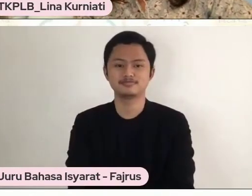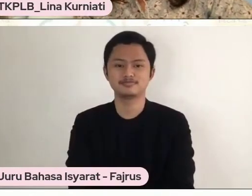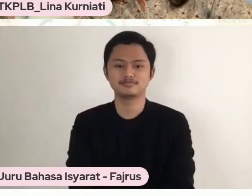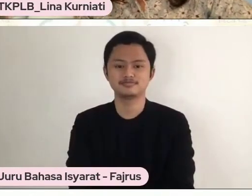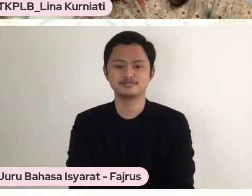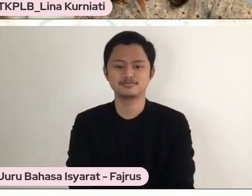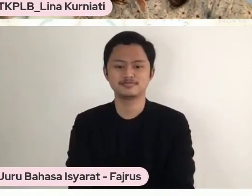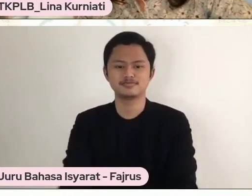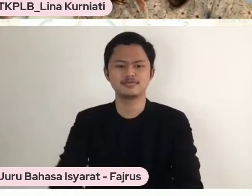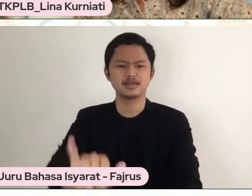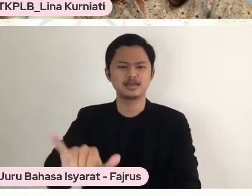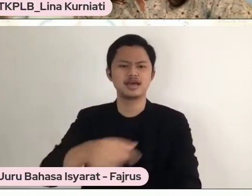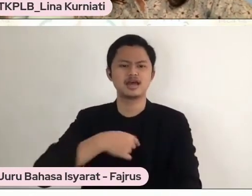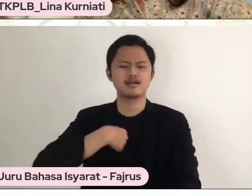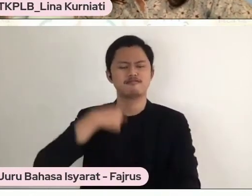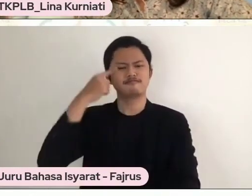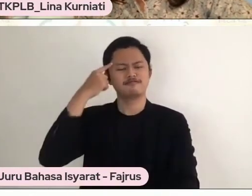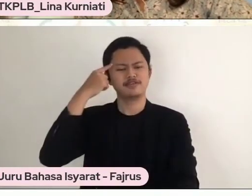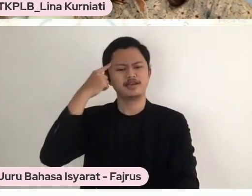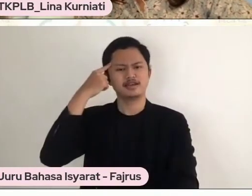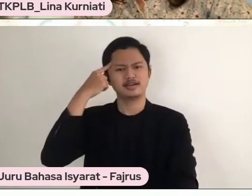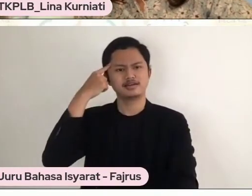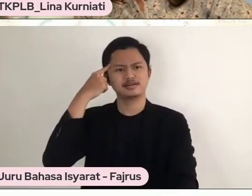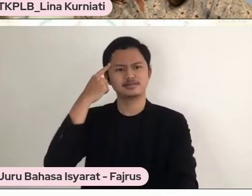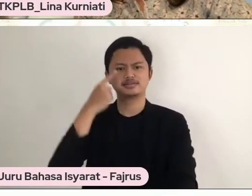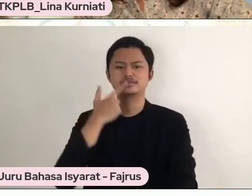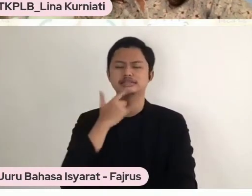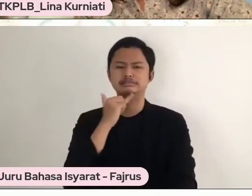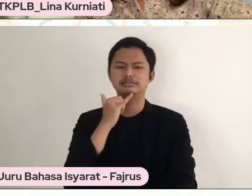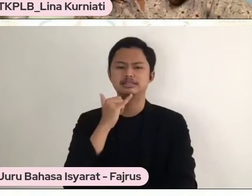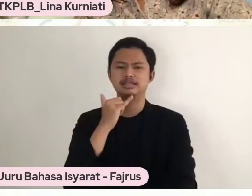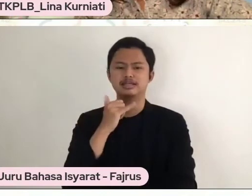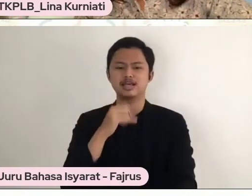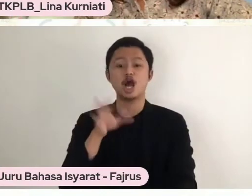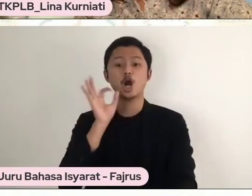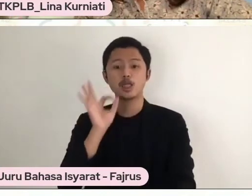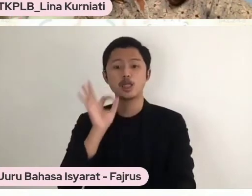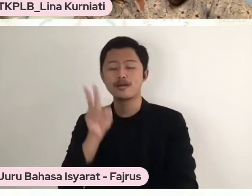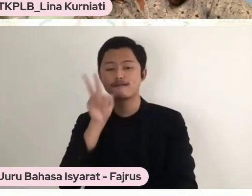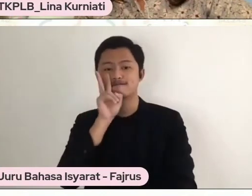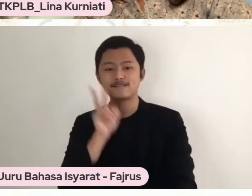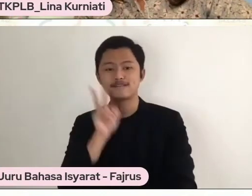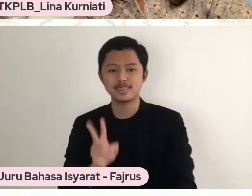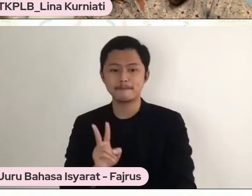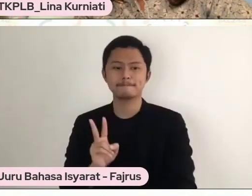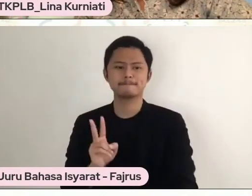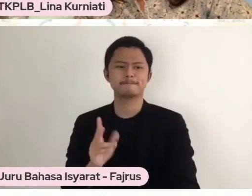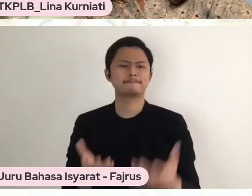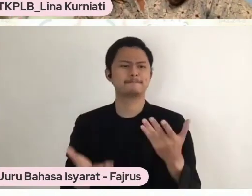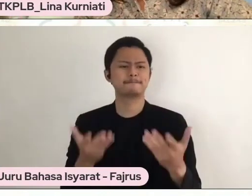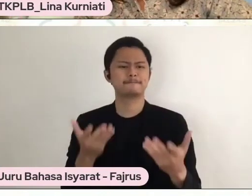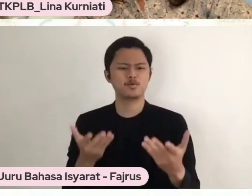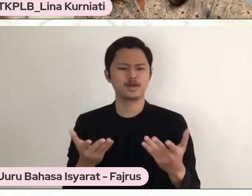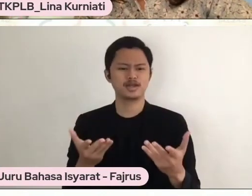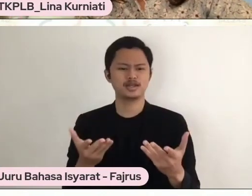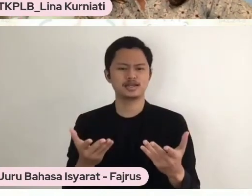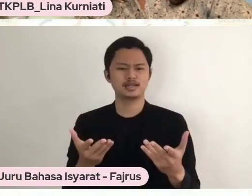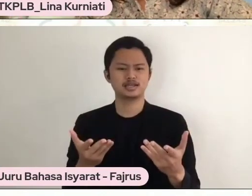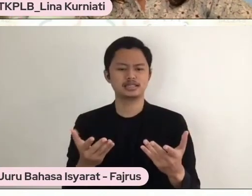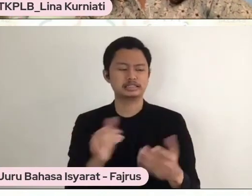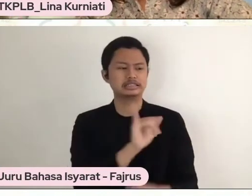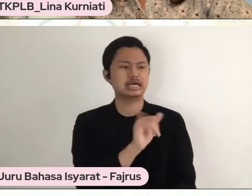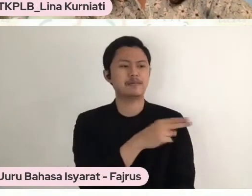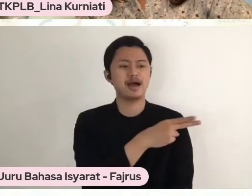I think the parents in Vietnam maybe have the same thing with the parents in